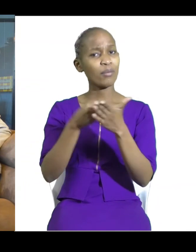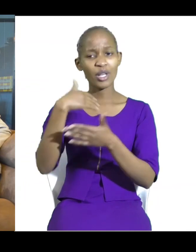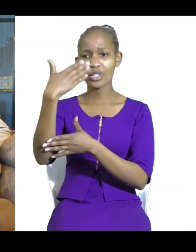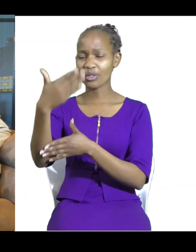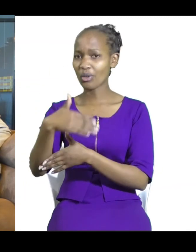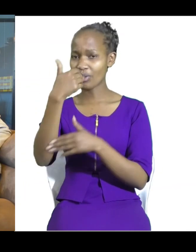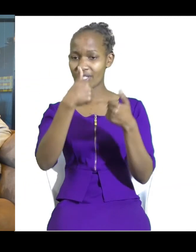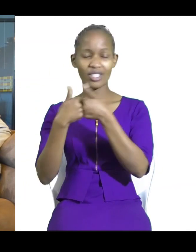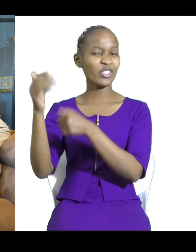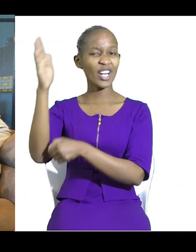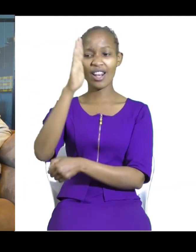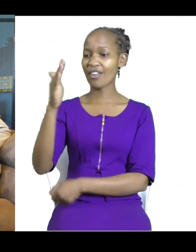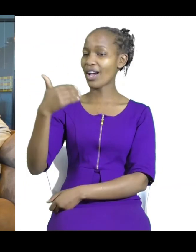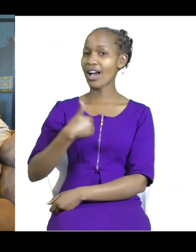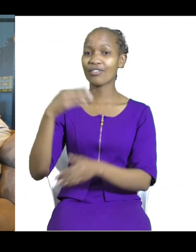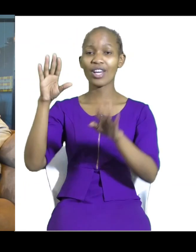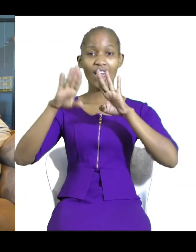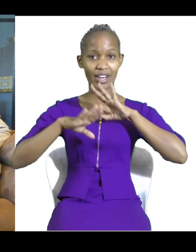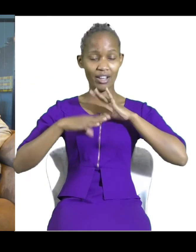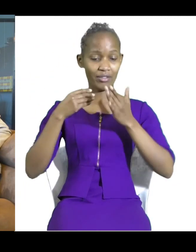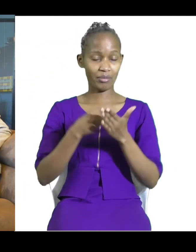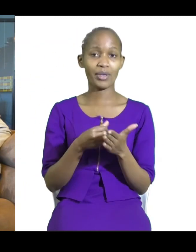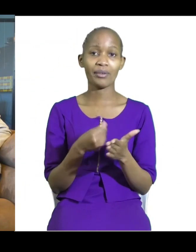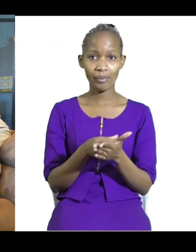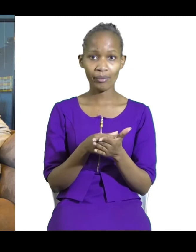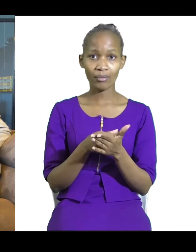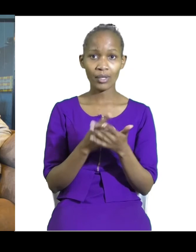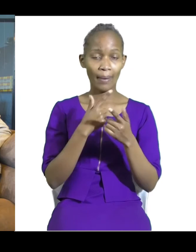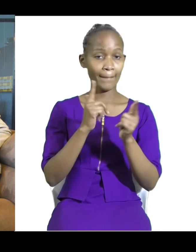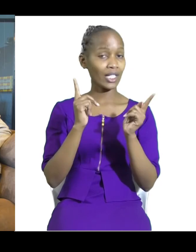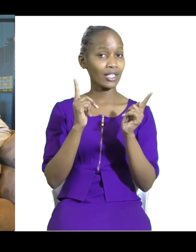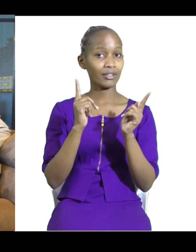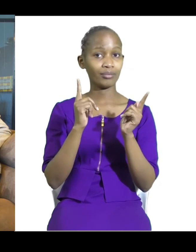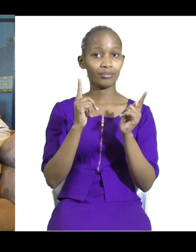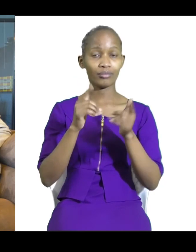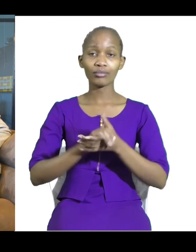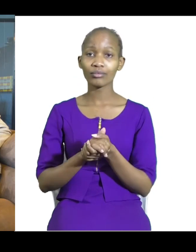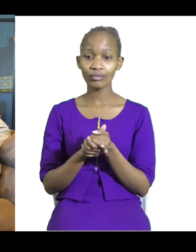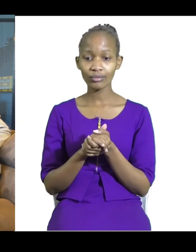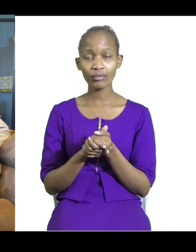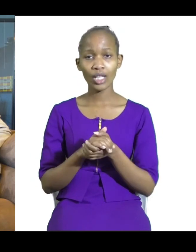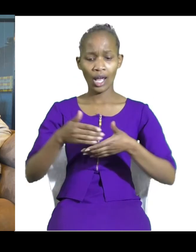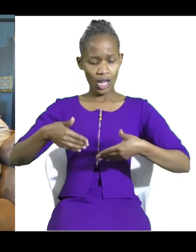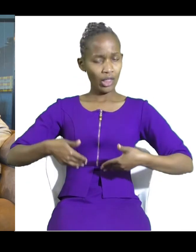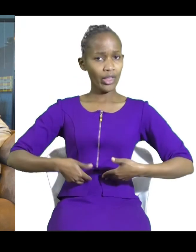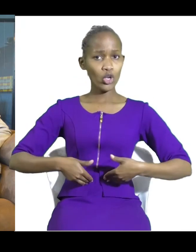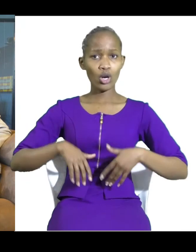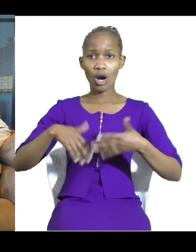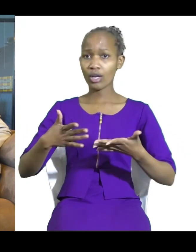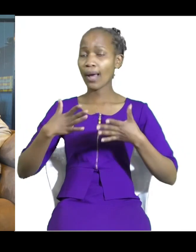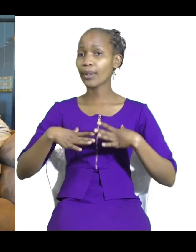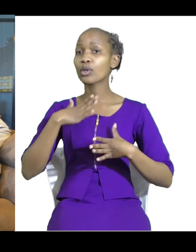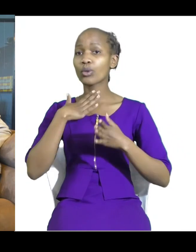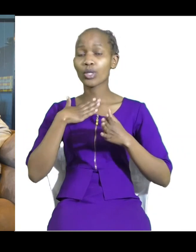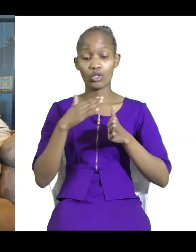be a challenge. You'll never have enough money to solve anything. But let people not, let the youth and people who want to